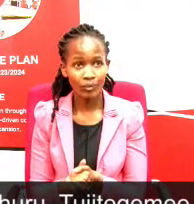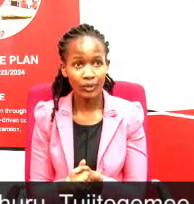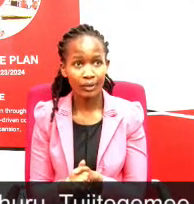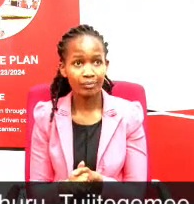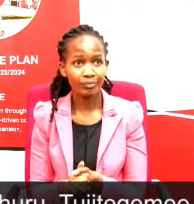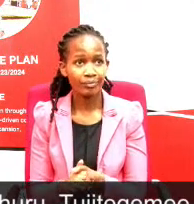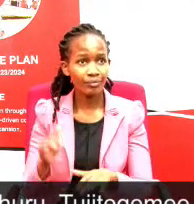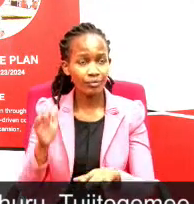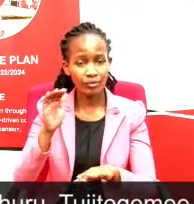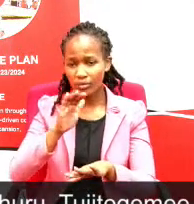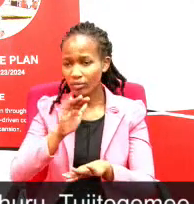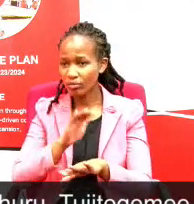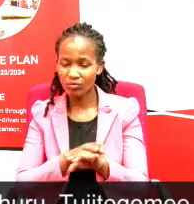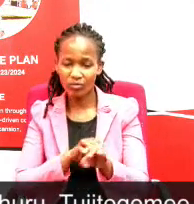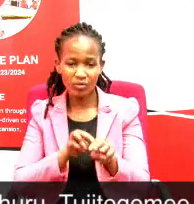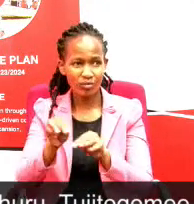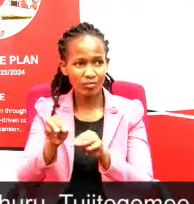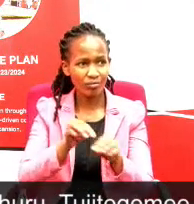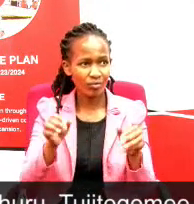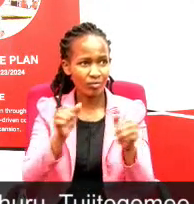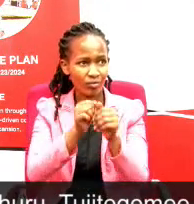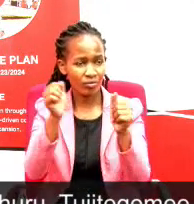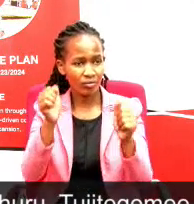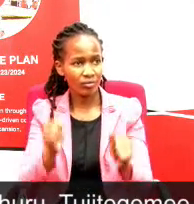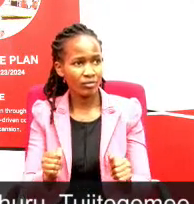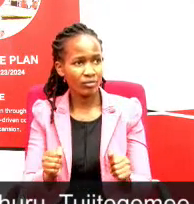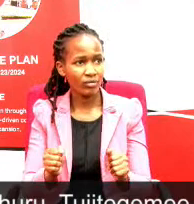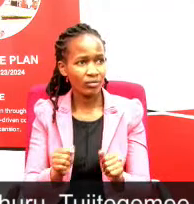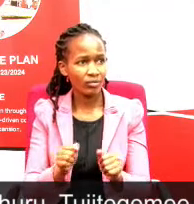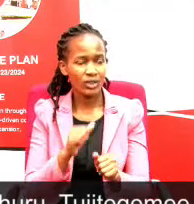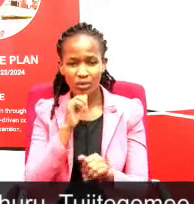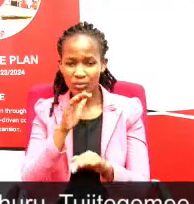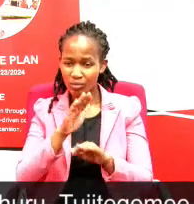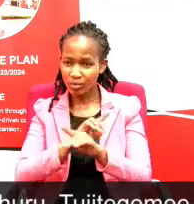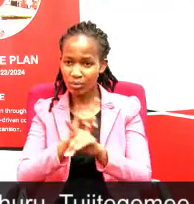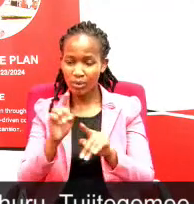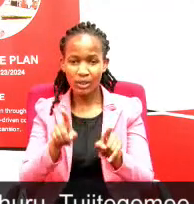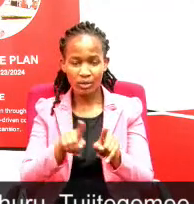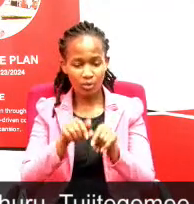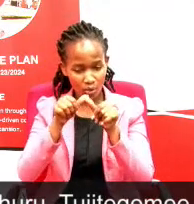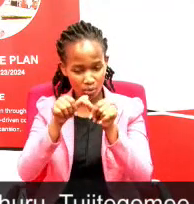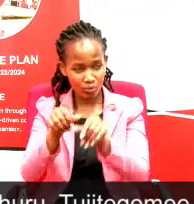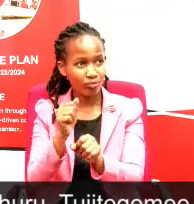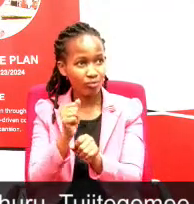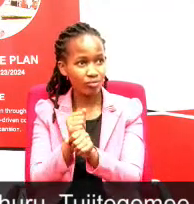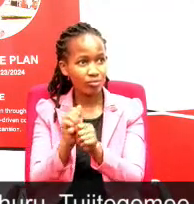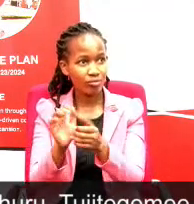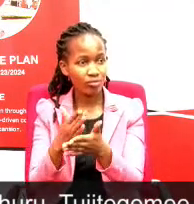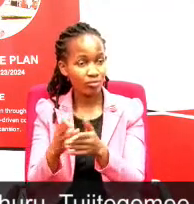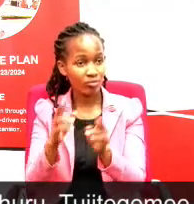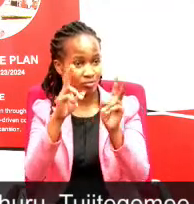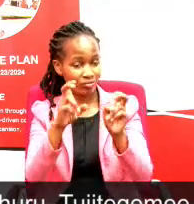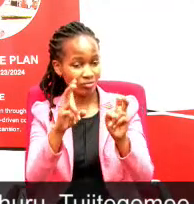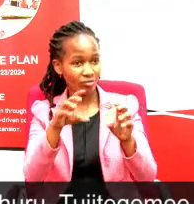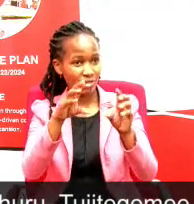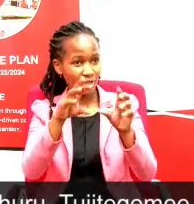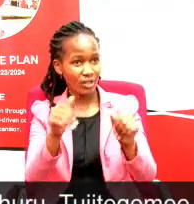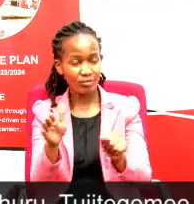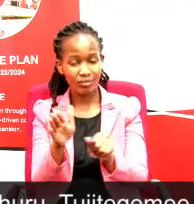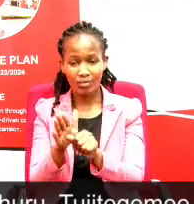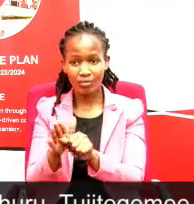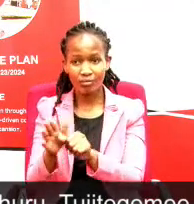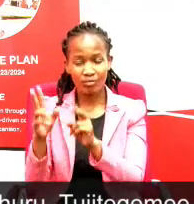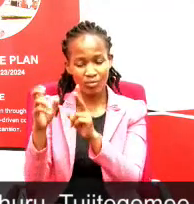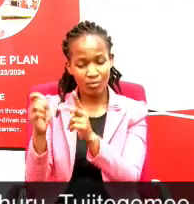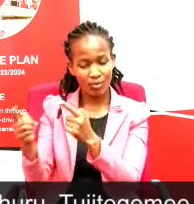Excisable goods management system, not complete, but we are still working on some of those issues. So we've solved a lot of issues by coming